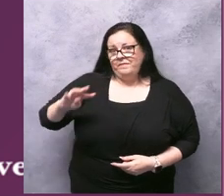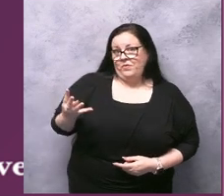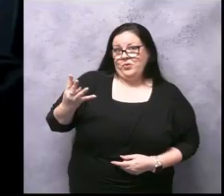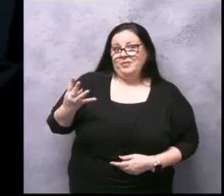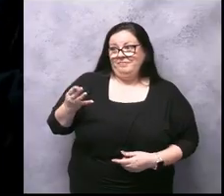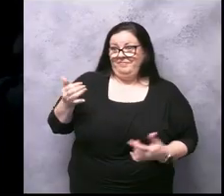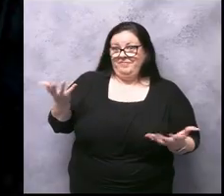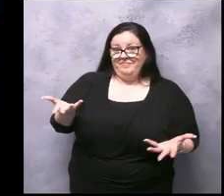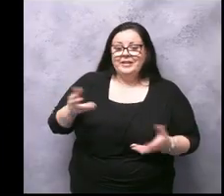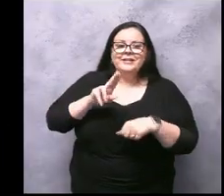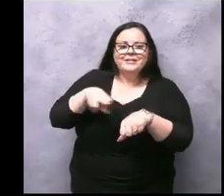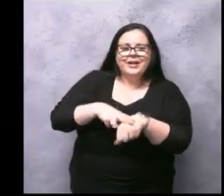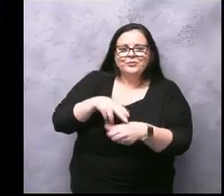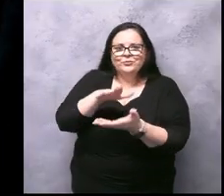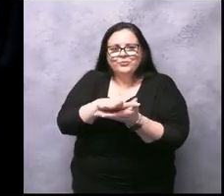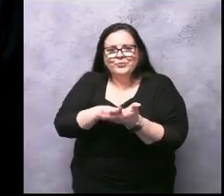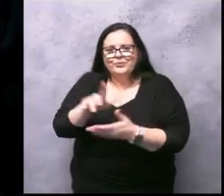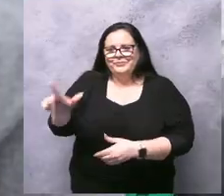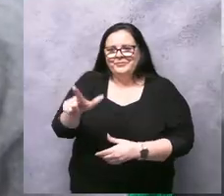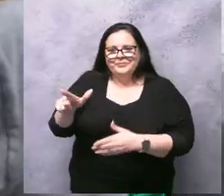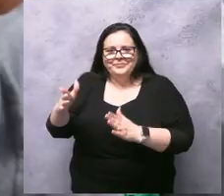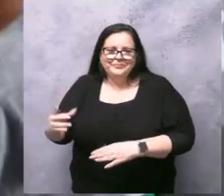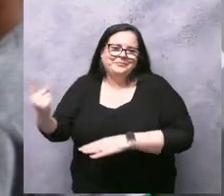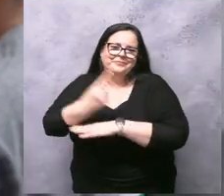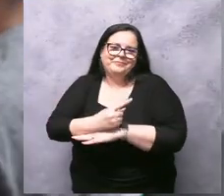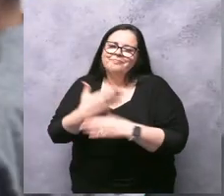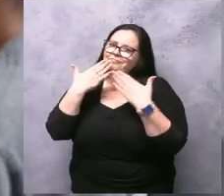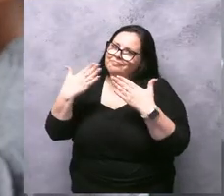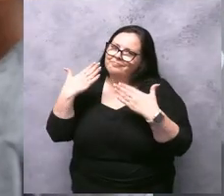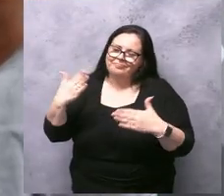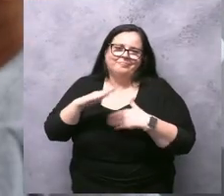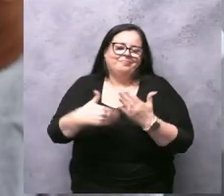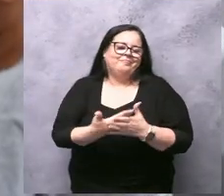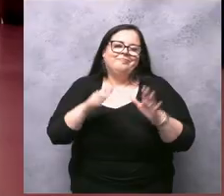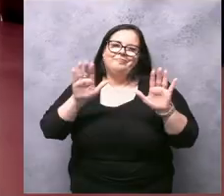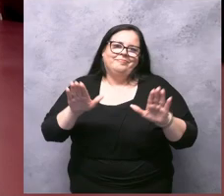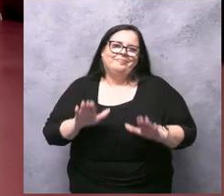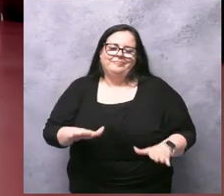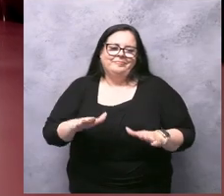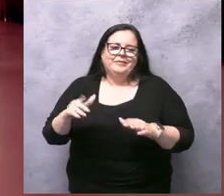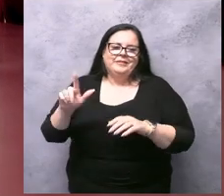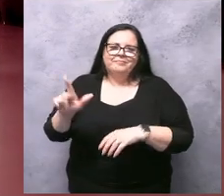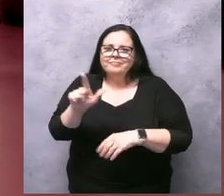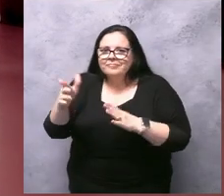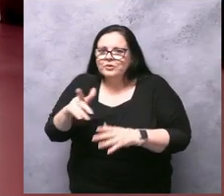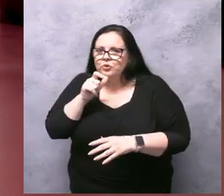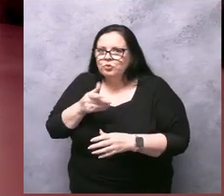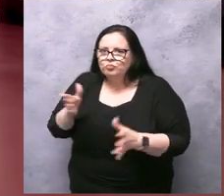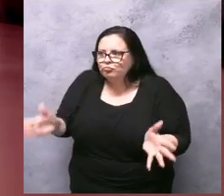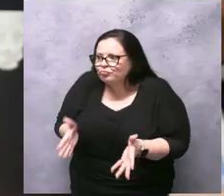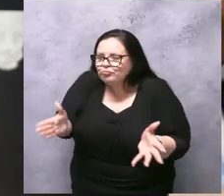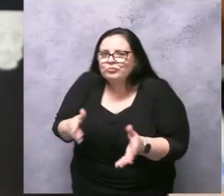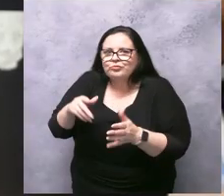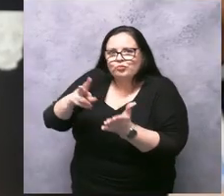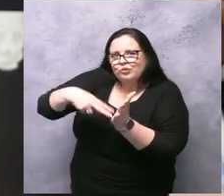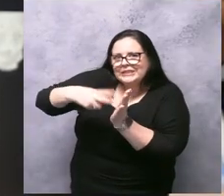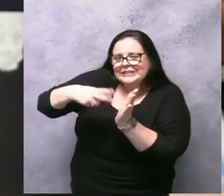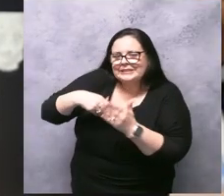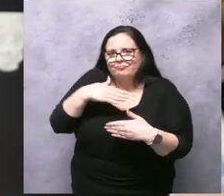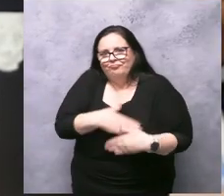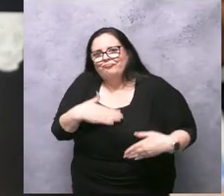National School Librarian Day. Thank you to all of our incredible librarians who instill a love of reading in our students and so much